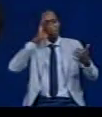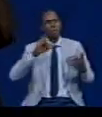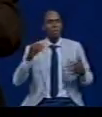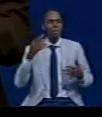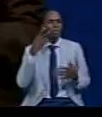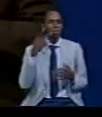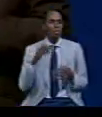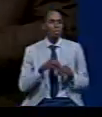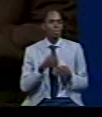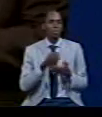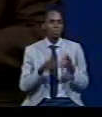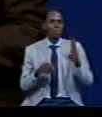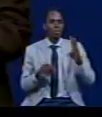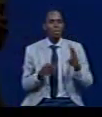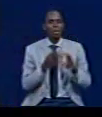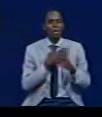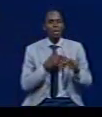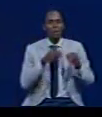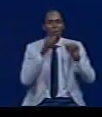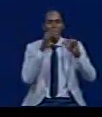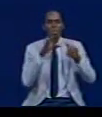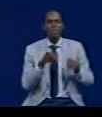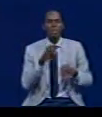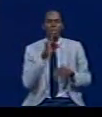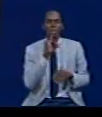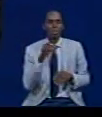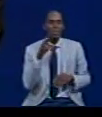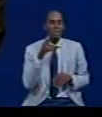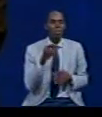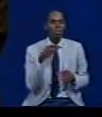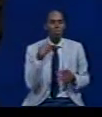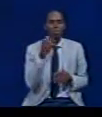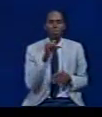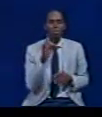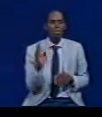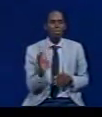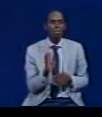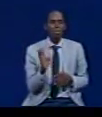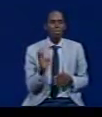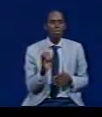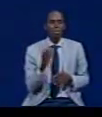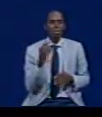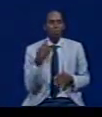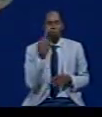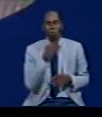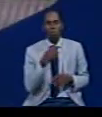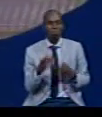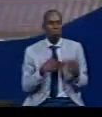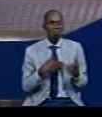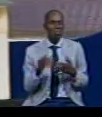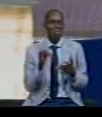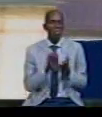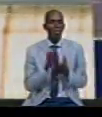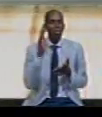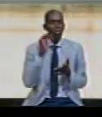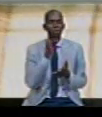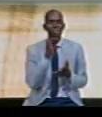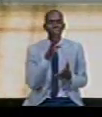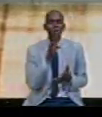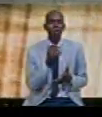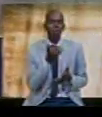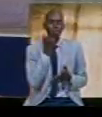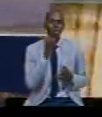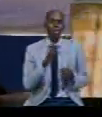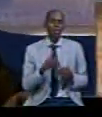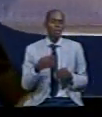he, whosoever shall not be offended in me. Look at number 2 here. Number 2,